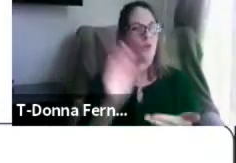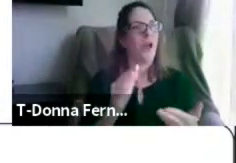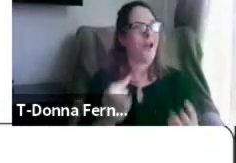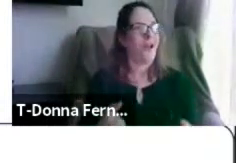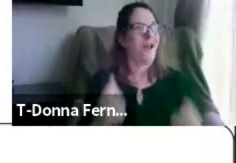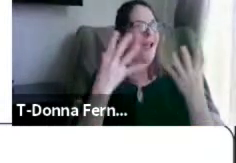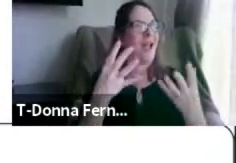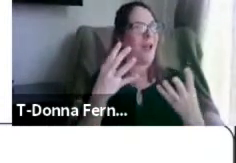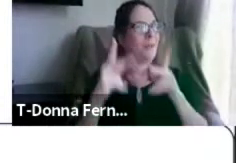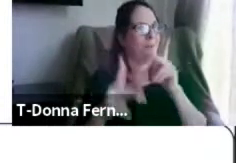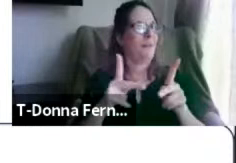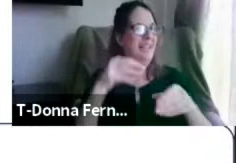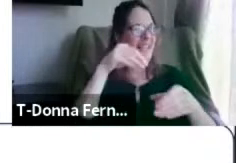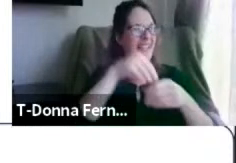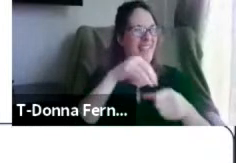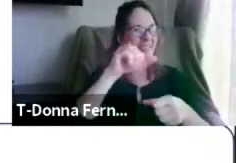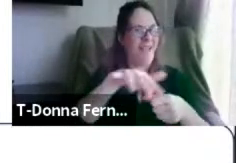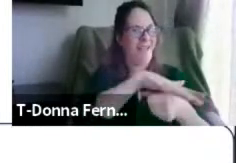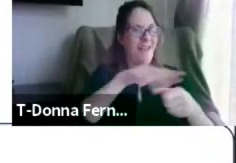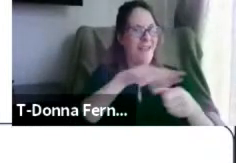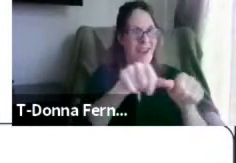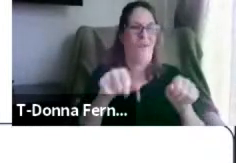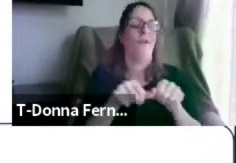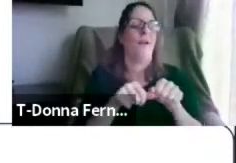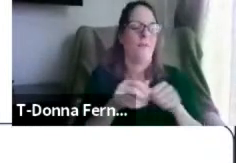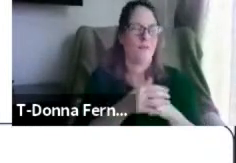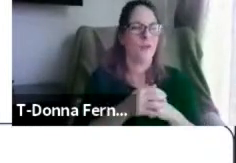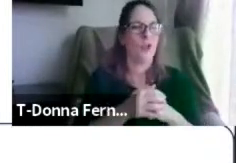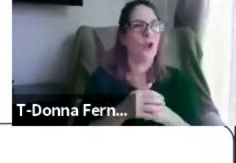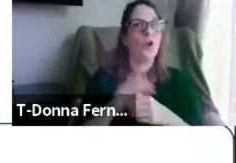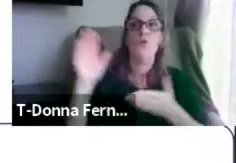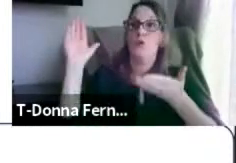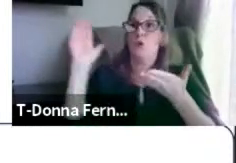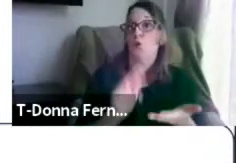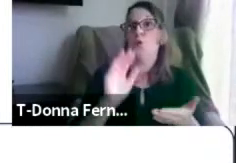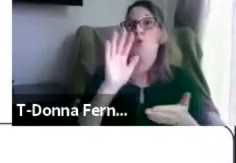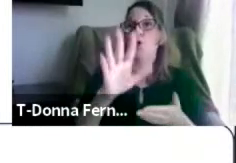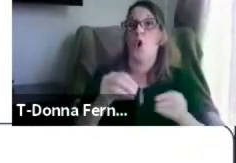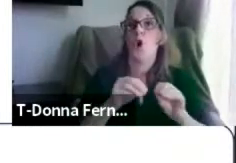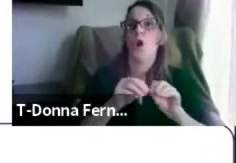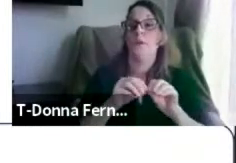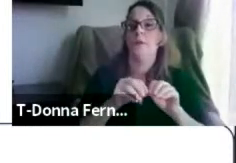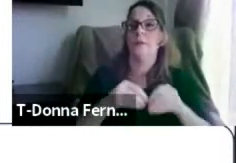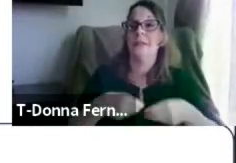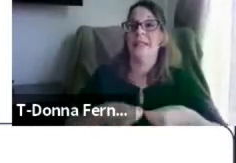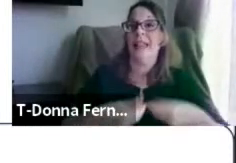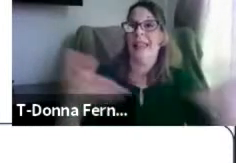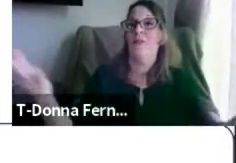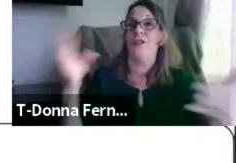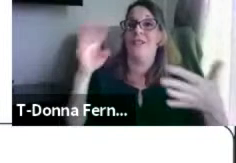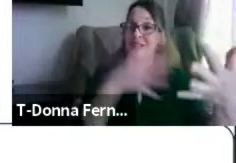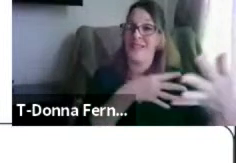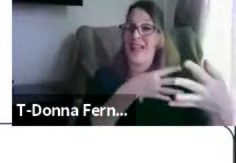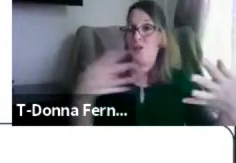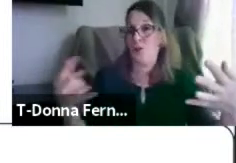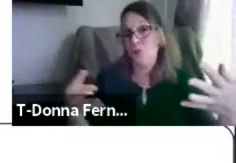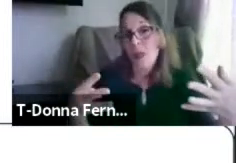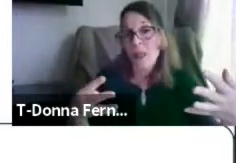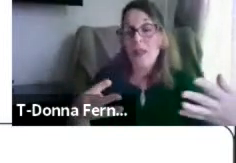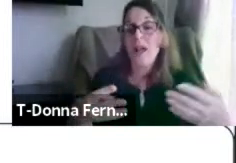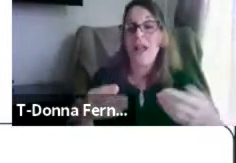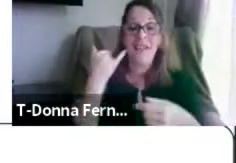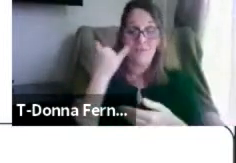that are going to be in that facility. Reduce your delivery schedule to once a week. Unfortunately, most likely with